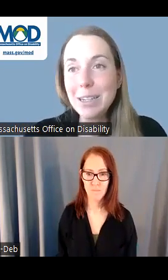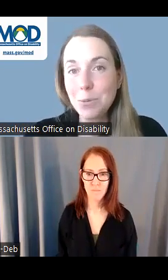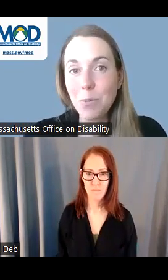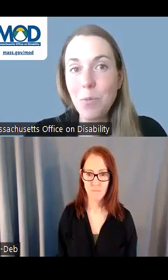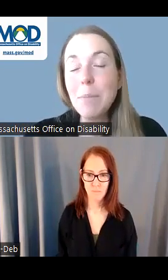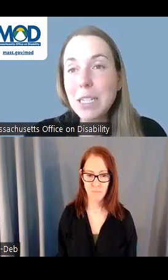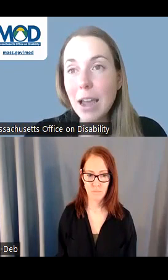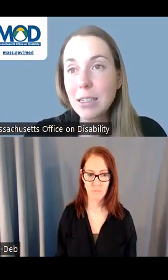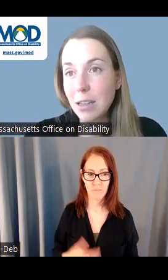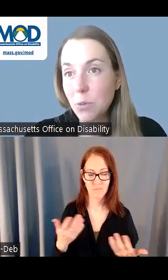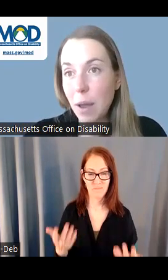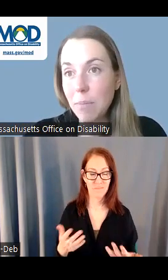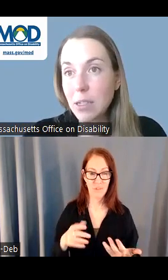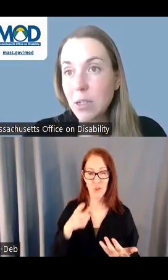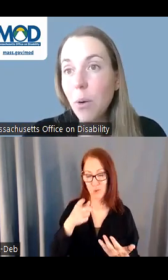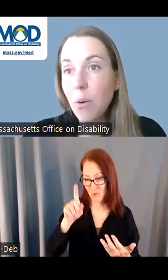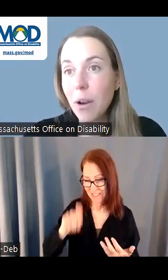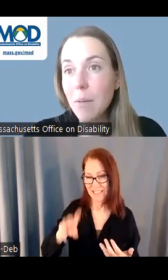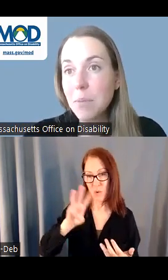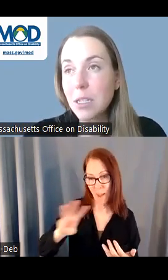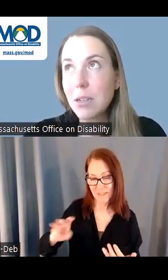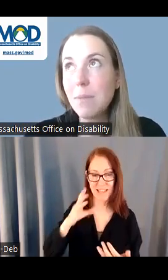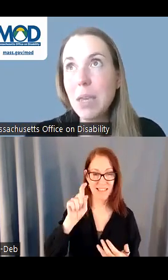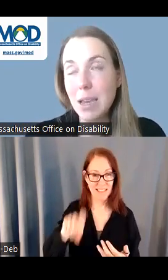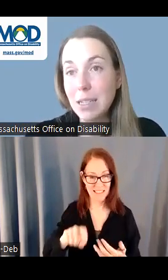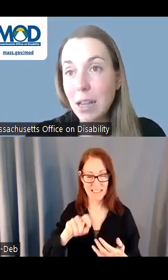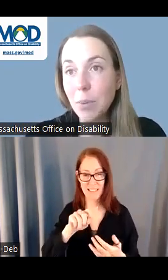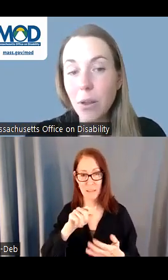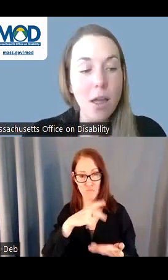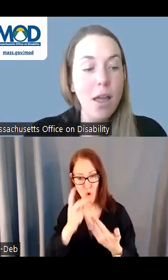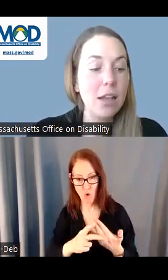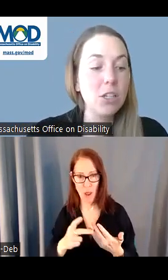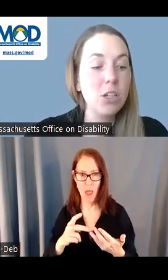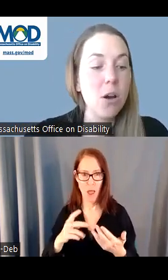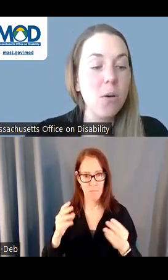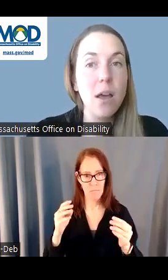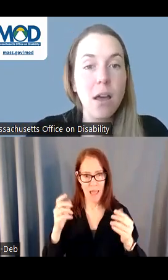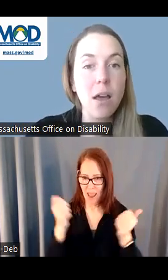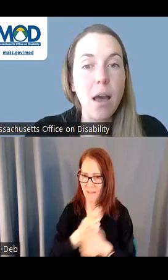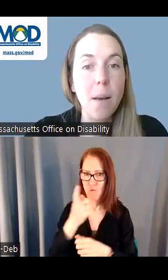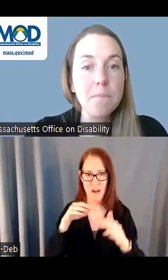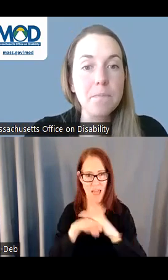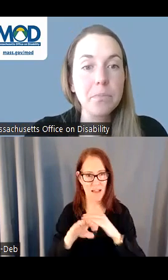need these websites and these web-based programs to be accessible. And so